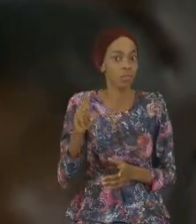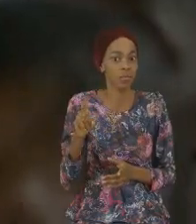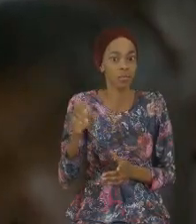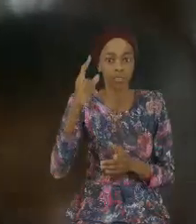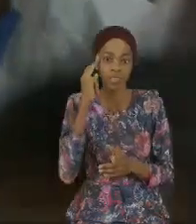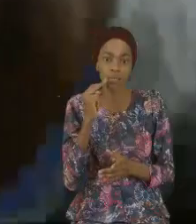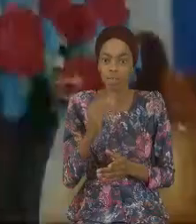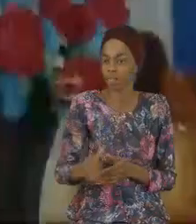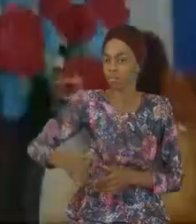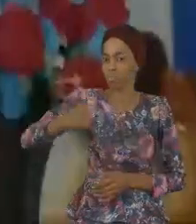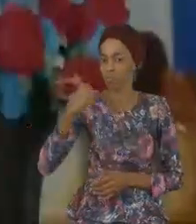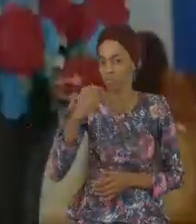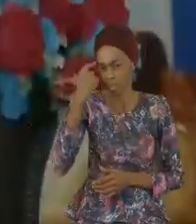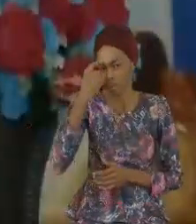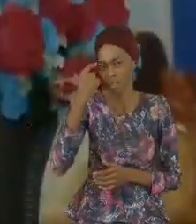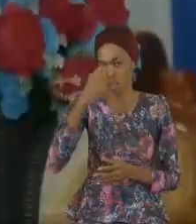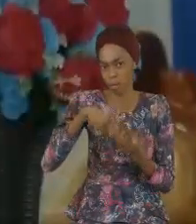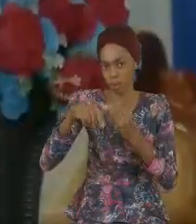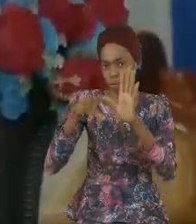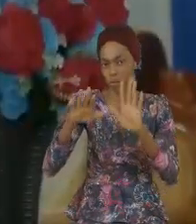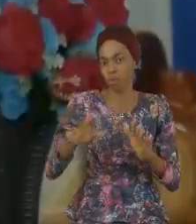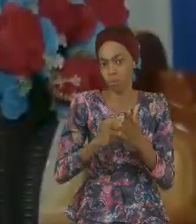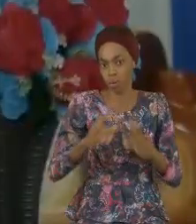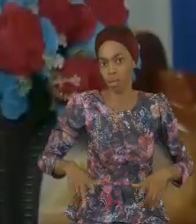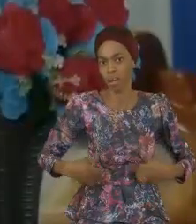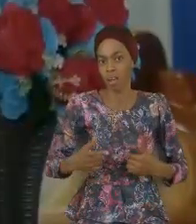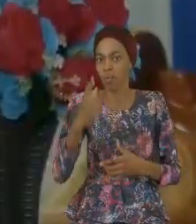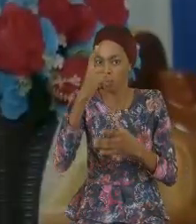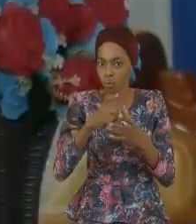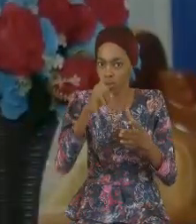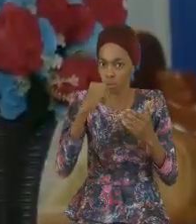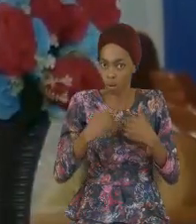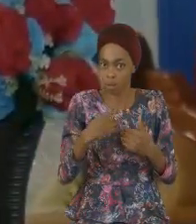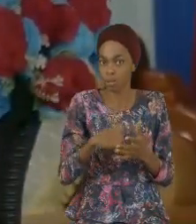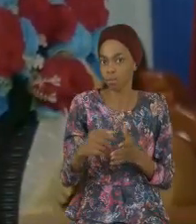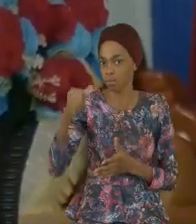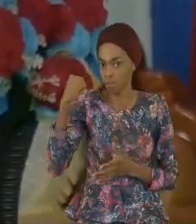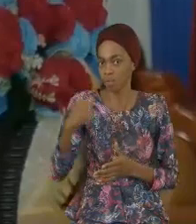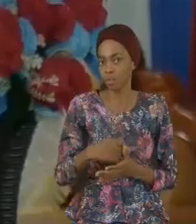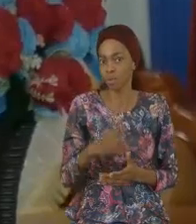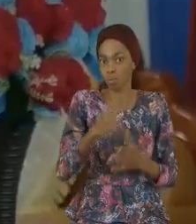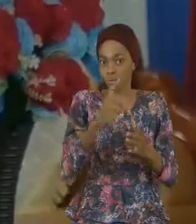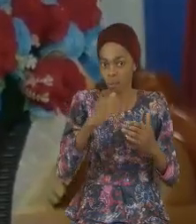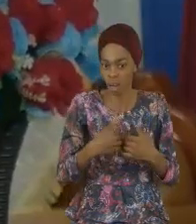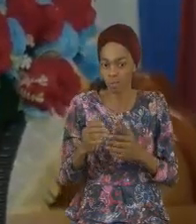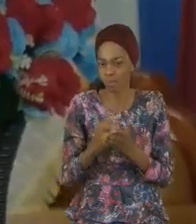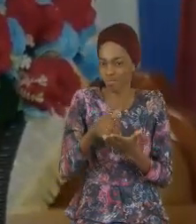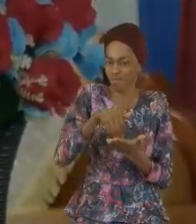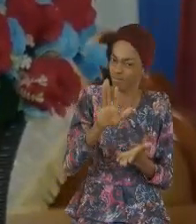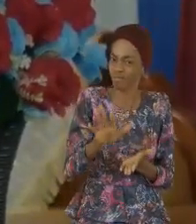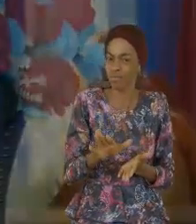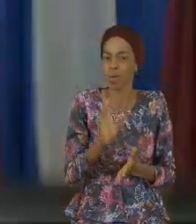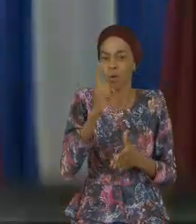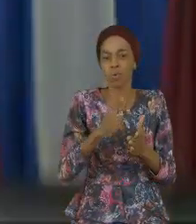Think about it in your life now. What you have to refuse, what you have to give up, what you have